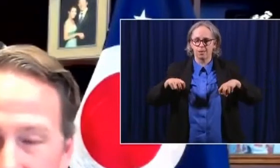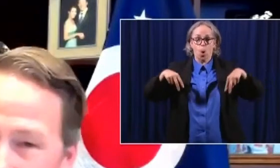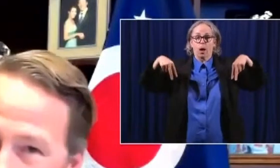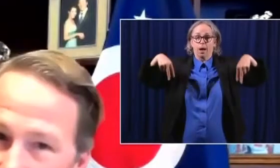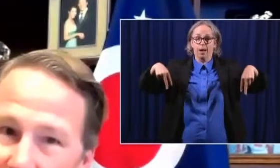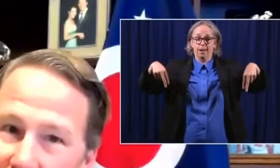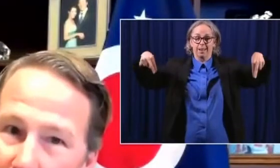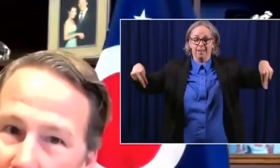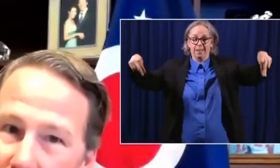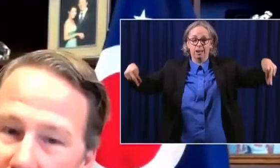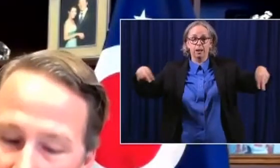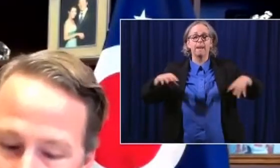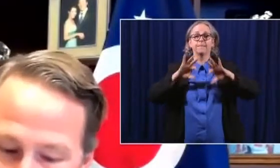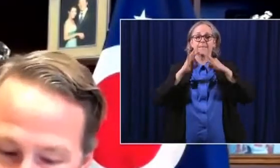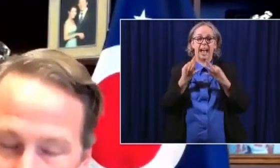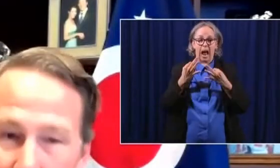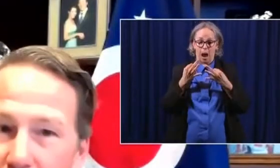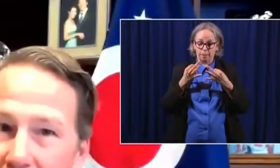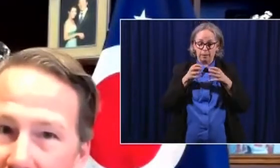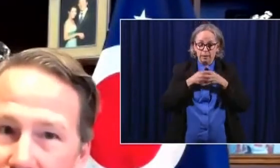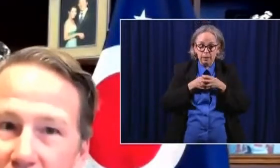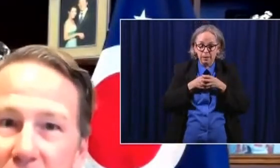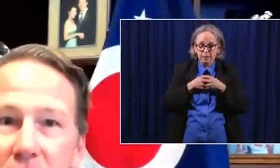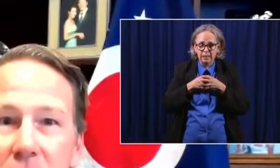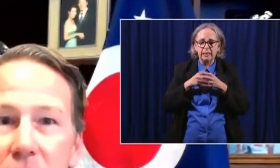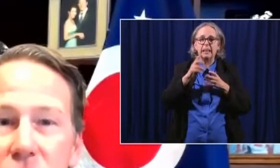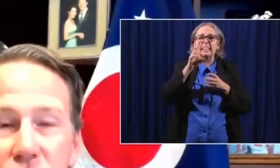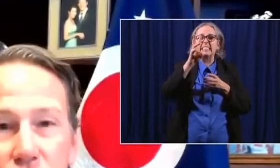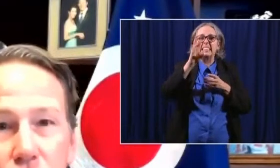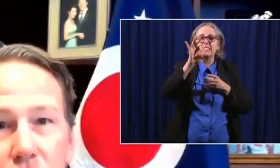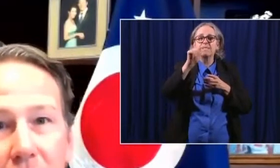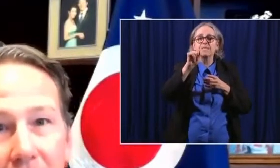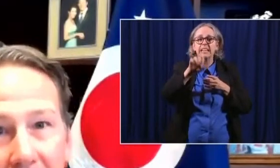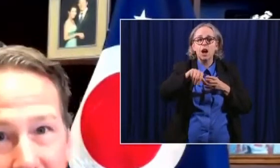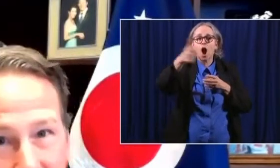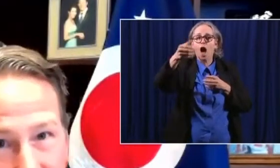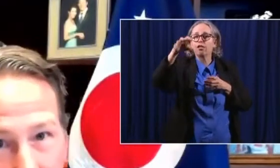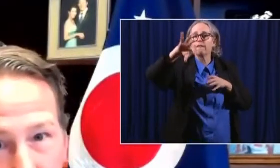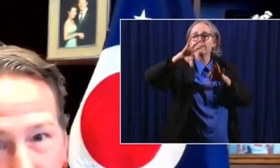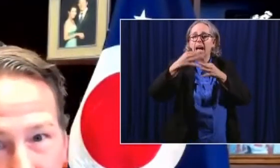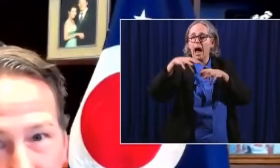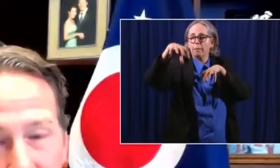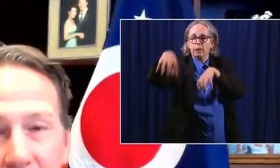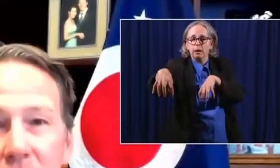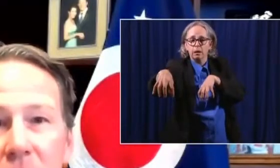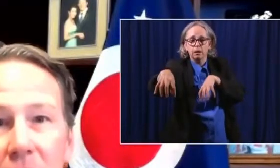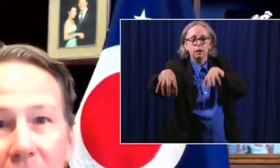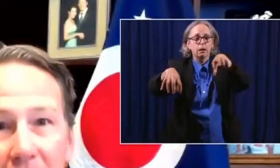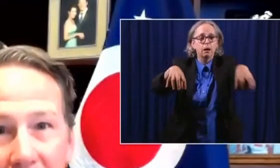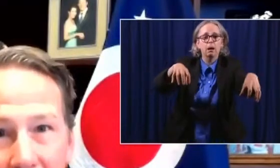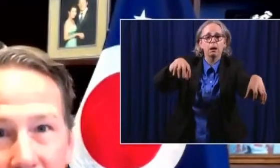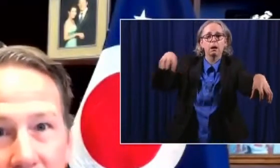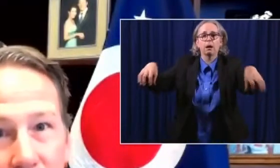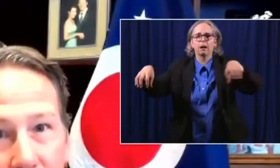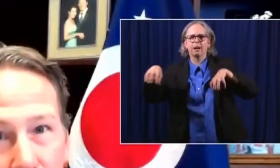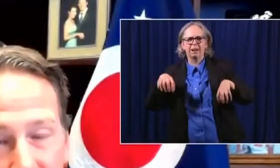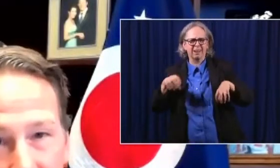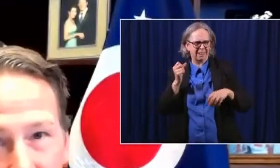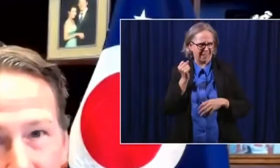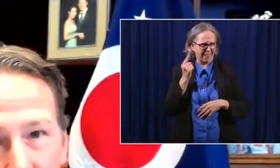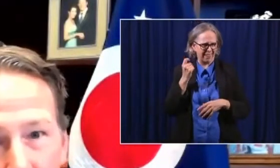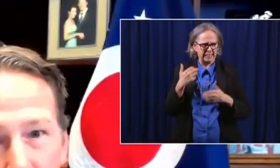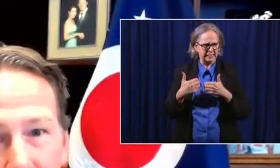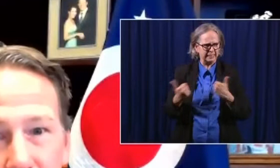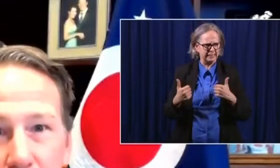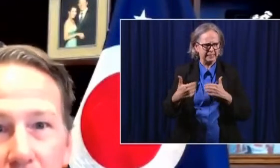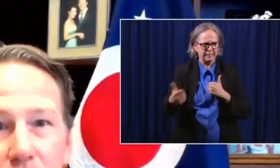patrons, and that's clearly marked. And remember, every school has to develop a plan and present